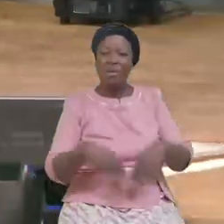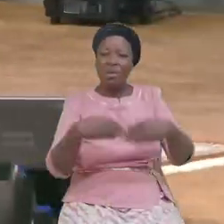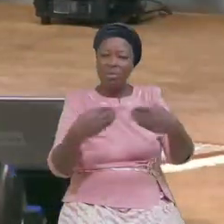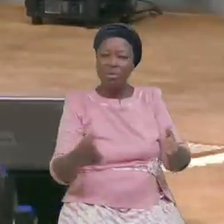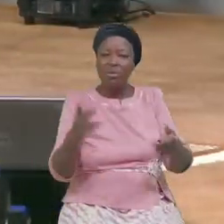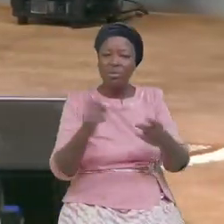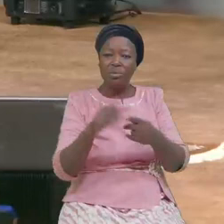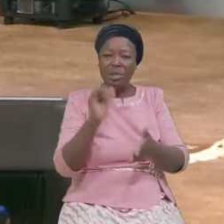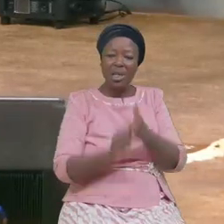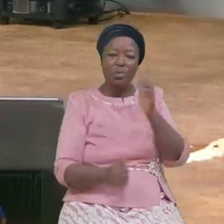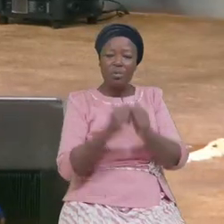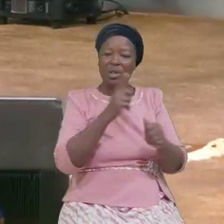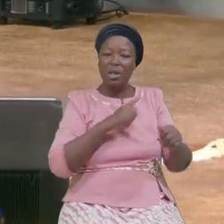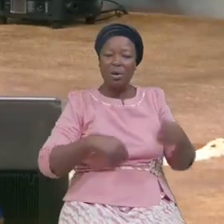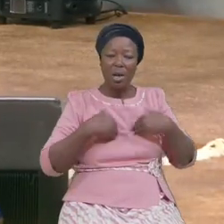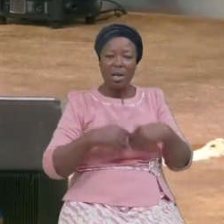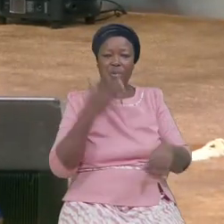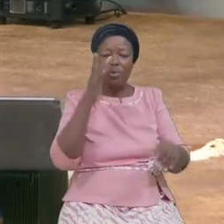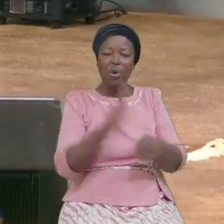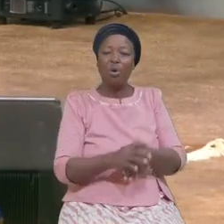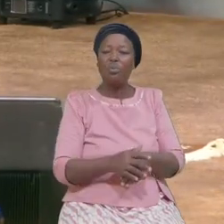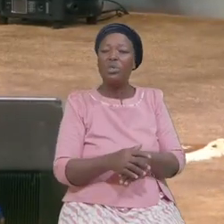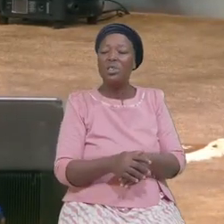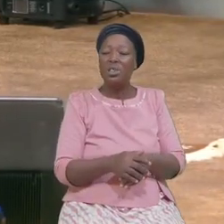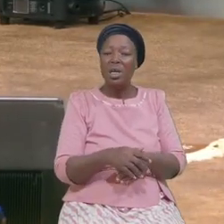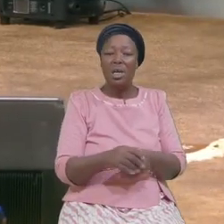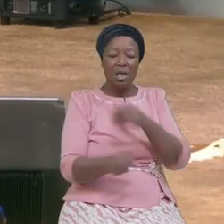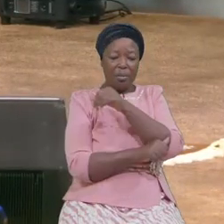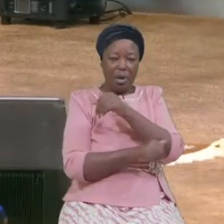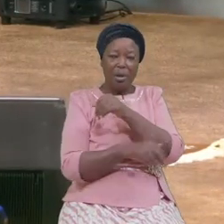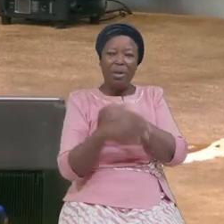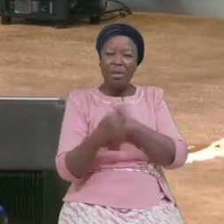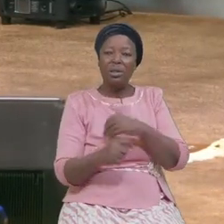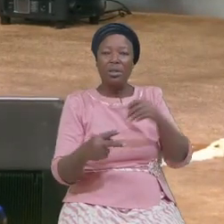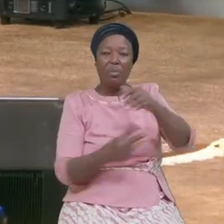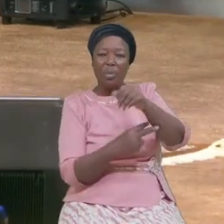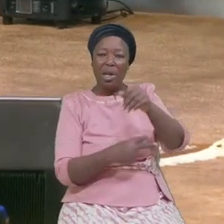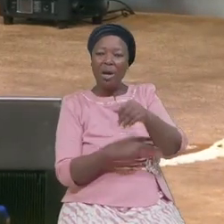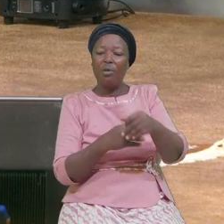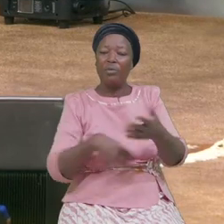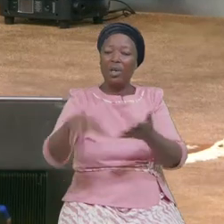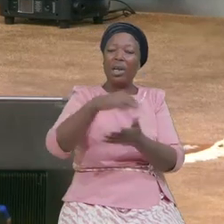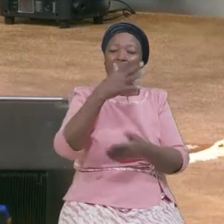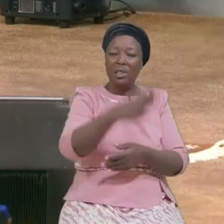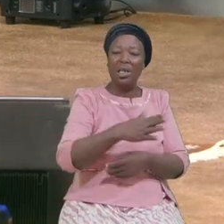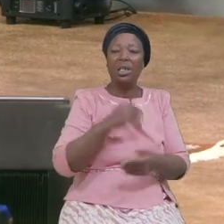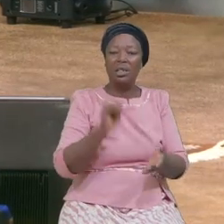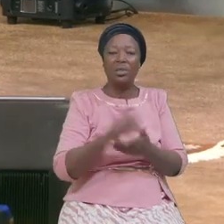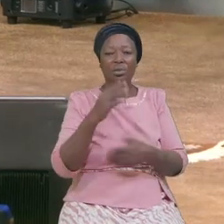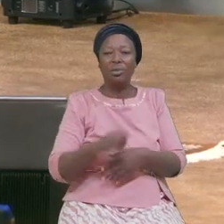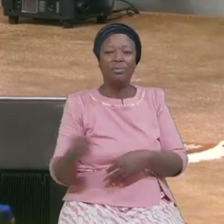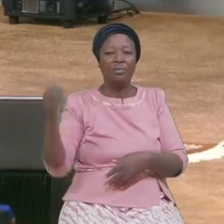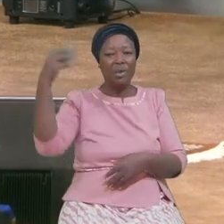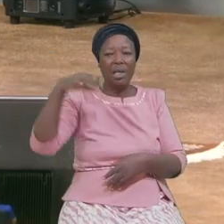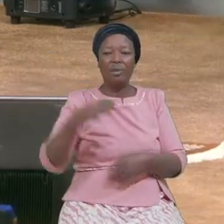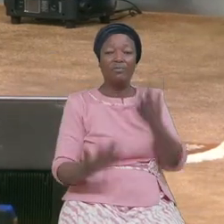promised Abraham. The pillar of cloud was there, the pillar of fire was there, but they neglected all that and they wanted